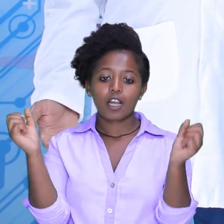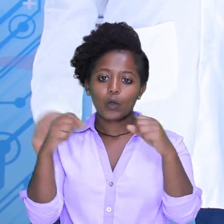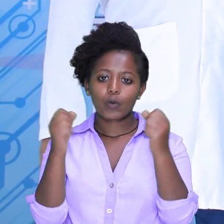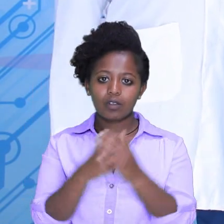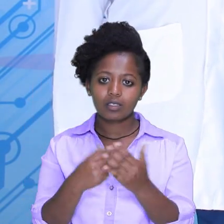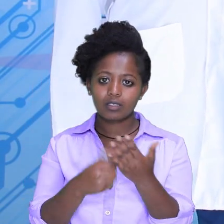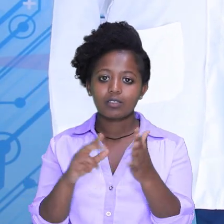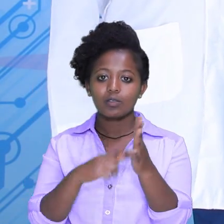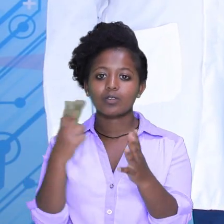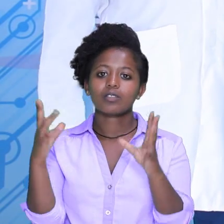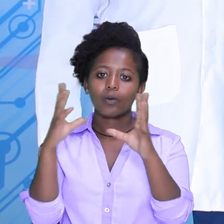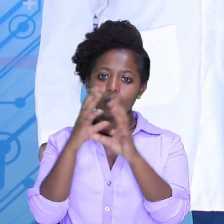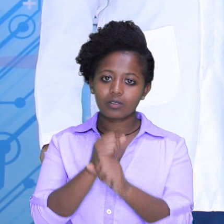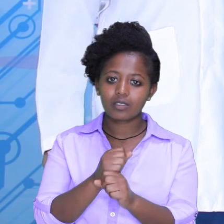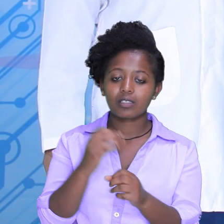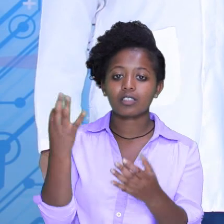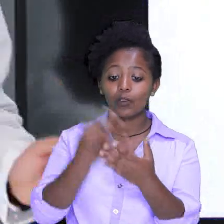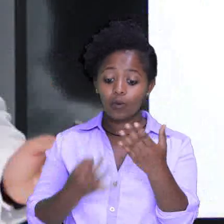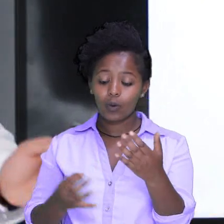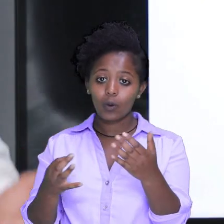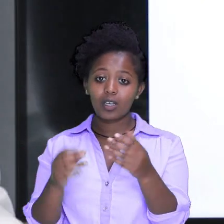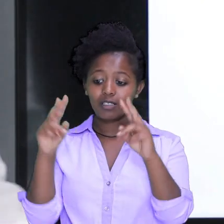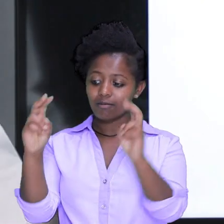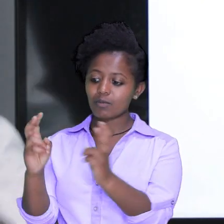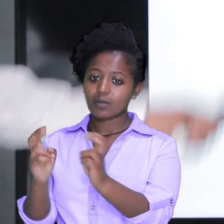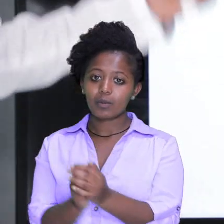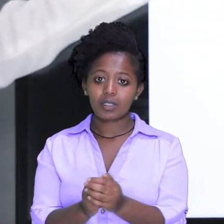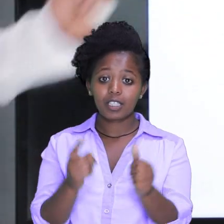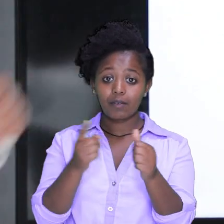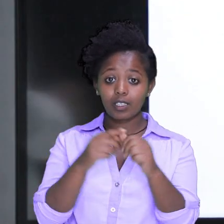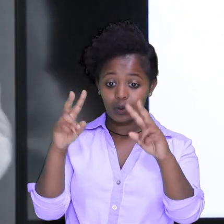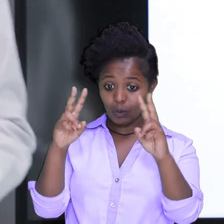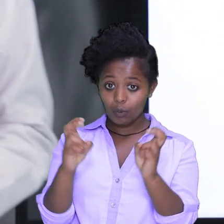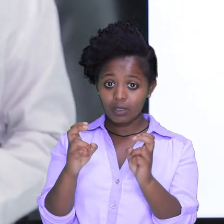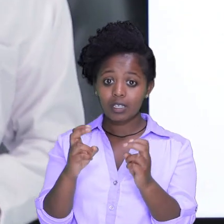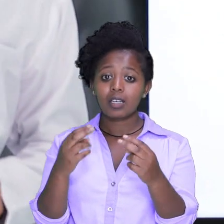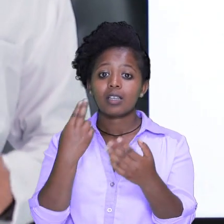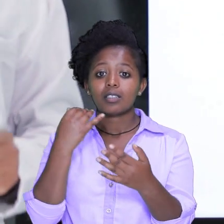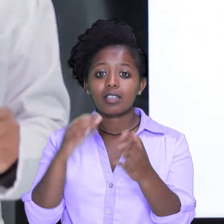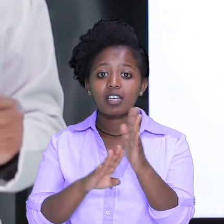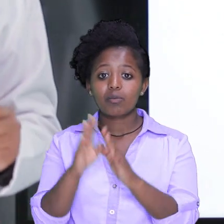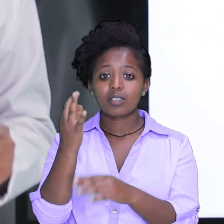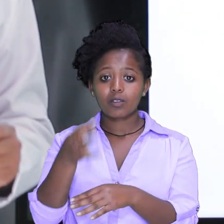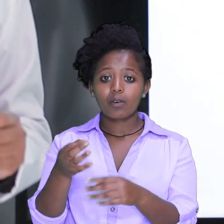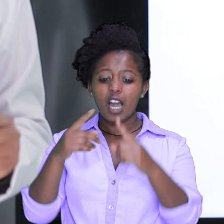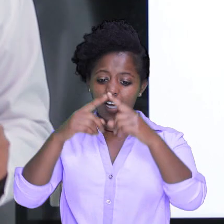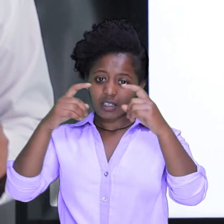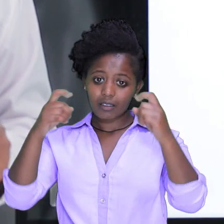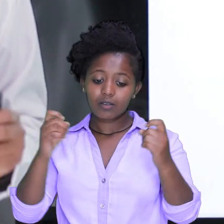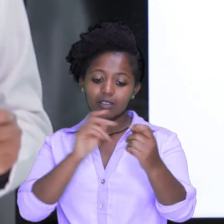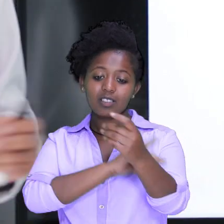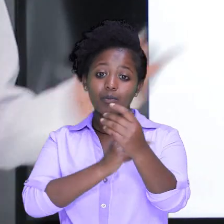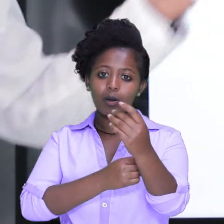unit consisted the following subtopic. The first subtopic, the emergence of antagonistic